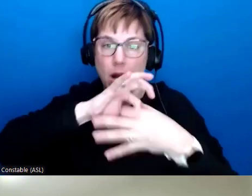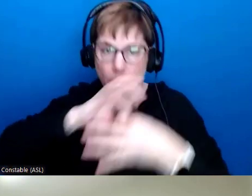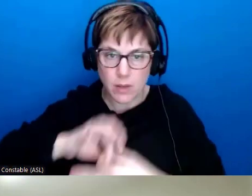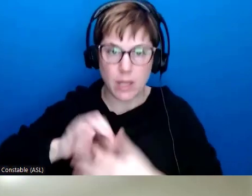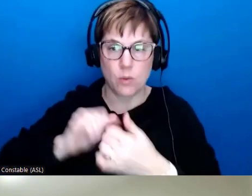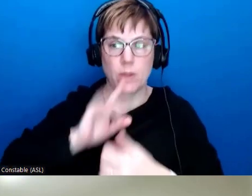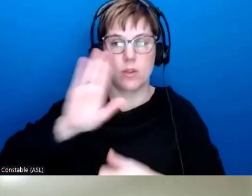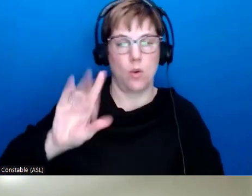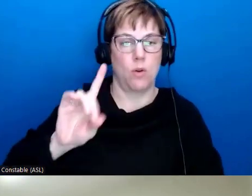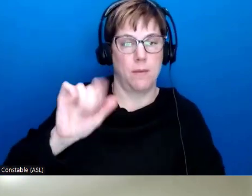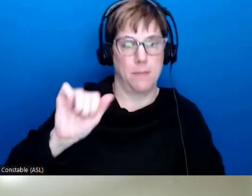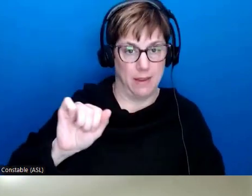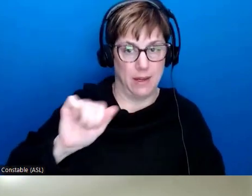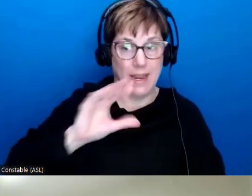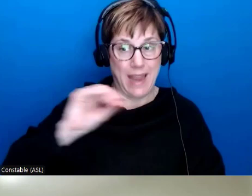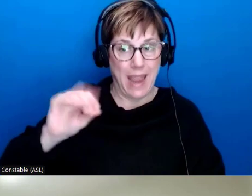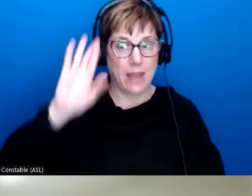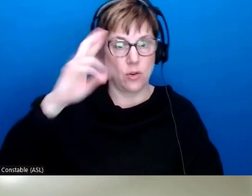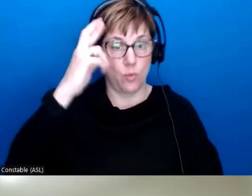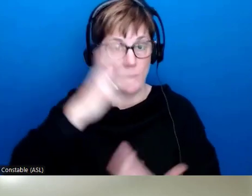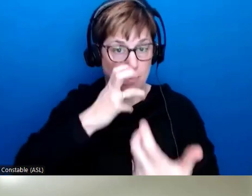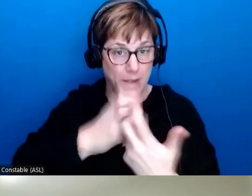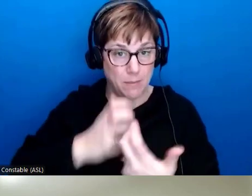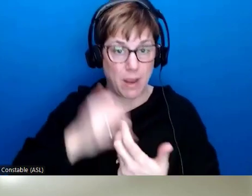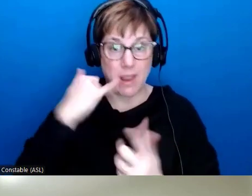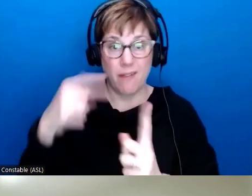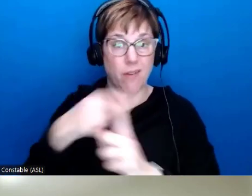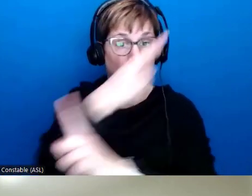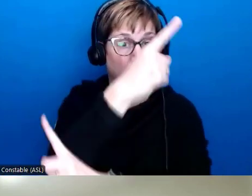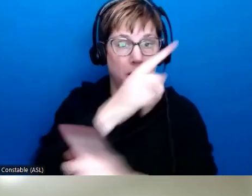your disability and the reasonable accommodation requested.